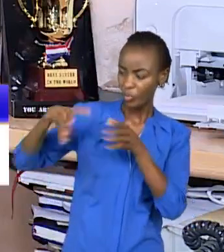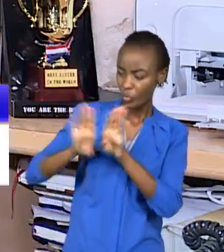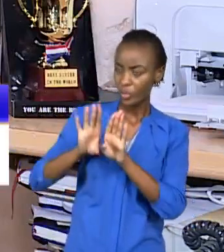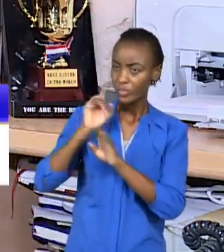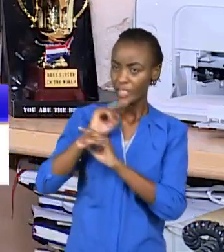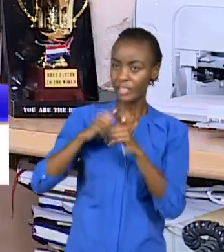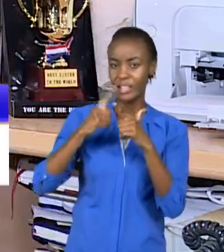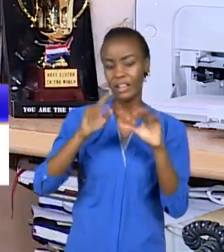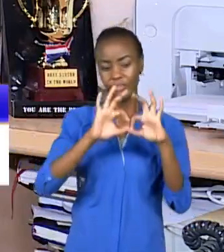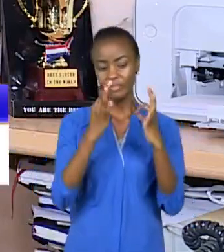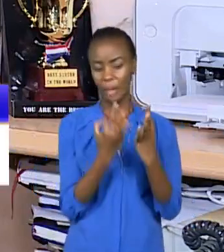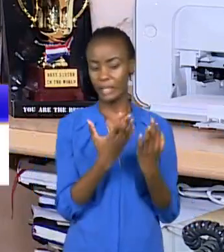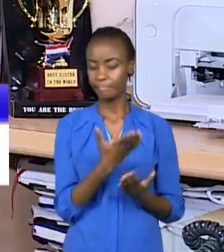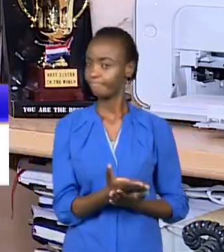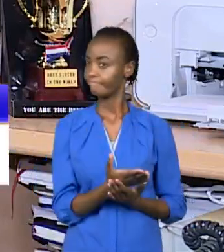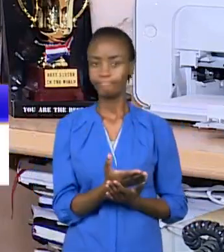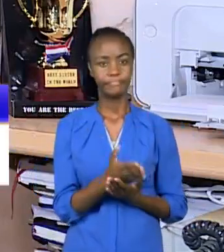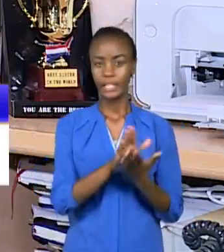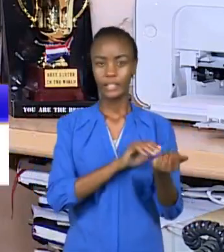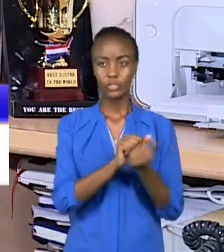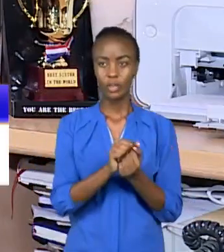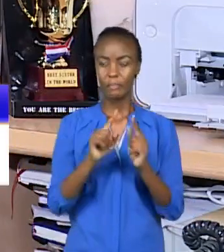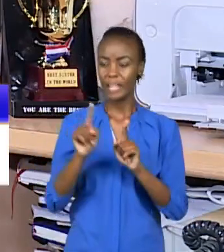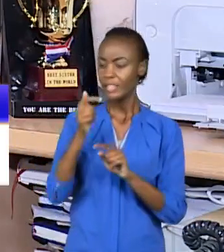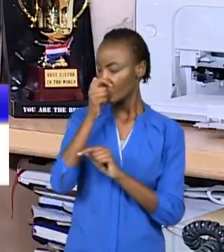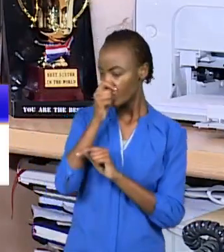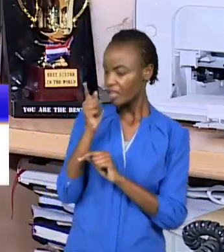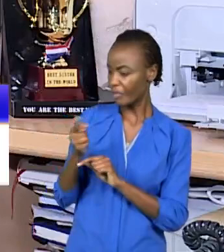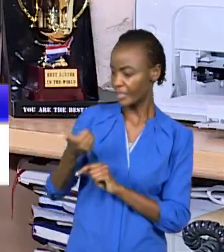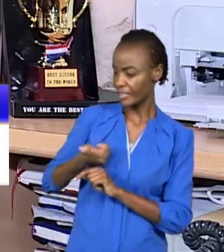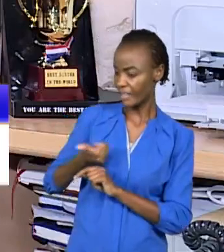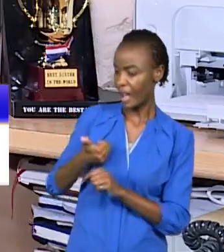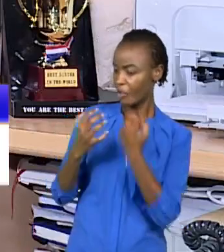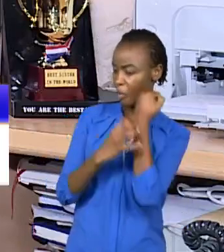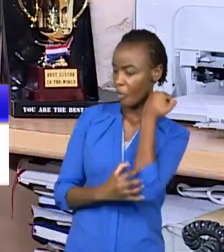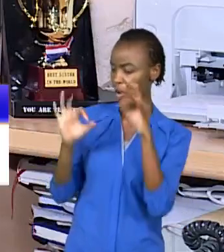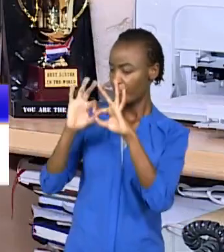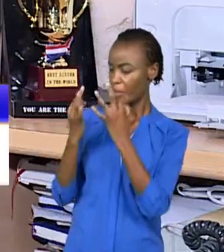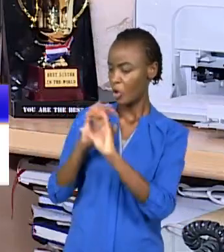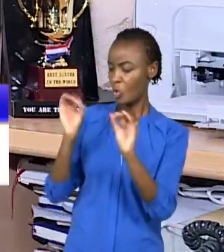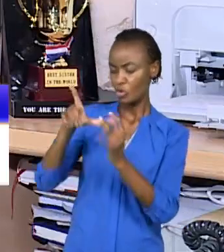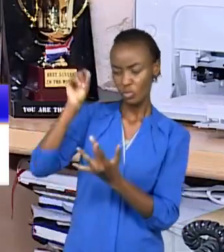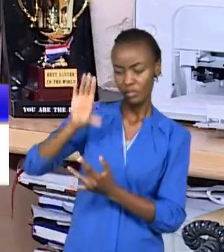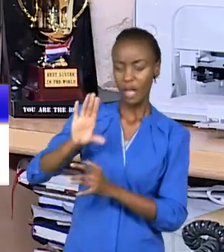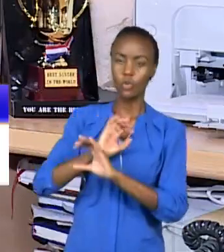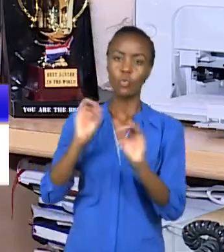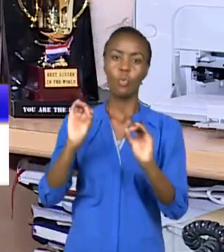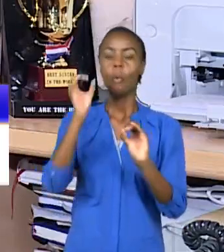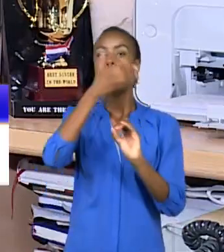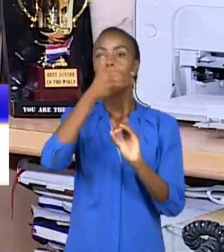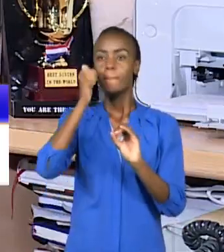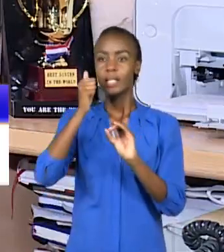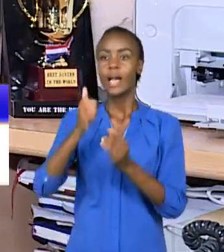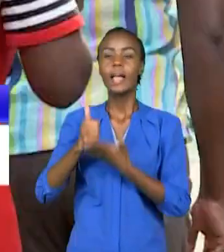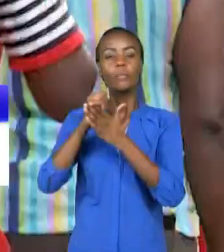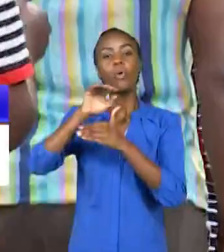whole family is done. And it's not our wish. The choice of being born where you are born, it's not your choice. So it shouldn't disadvantage you